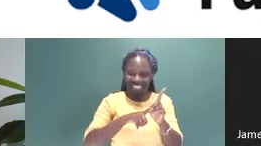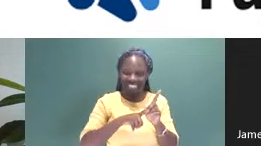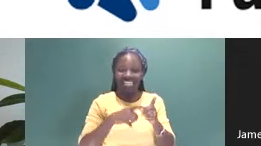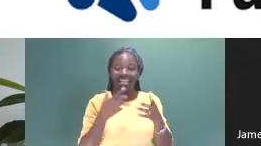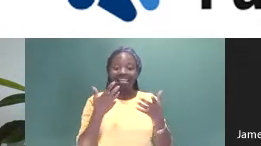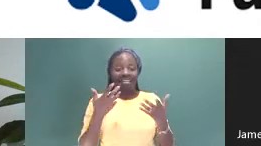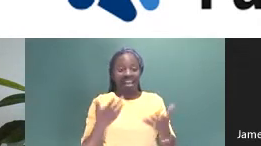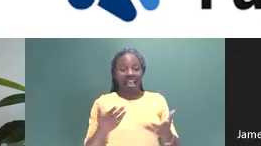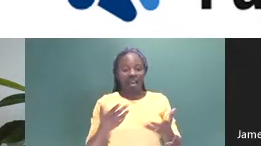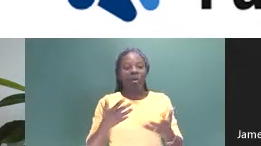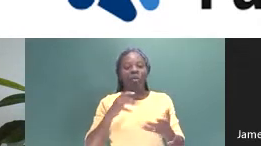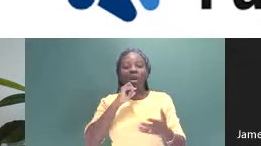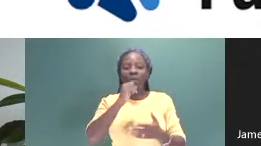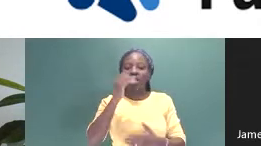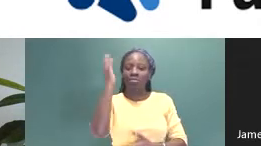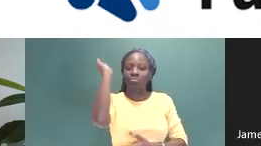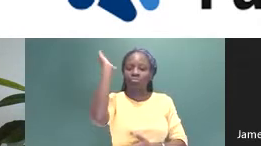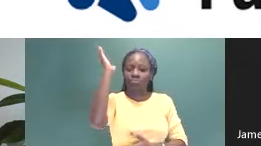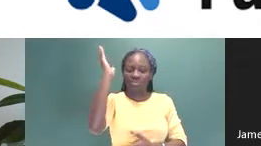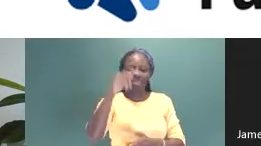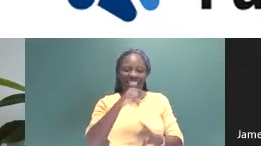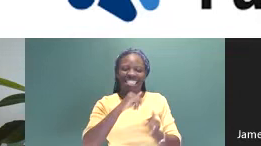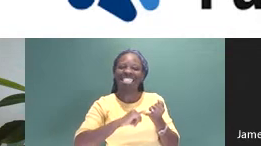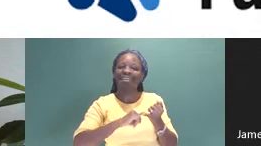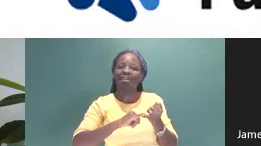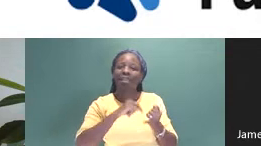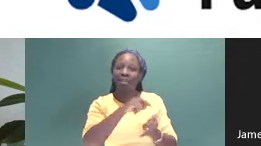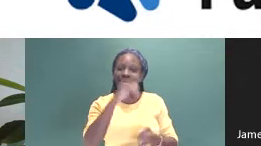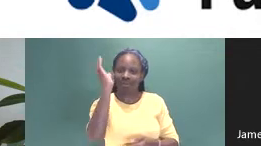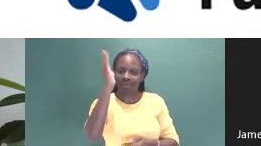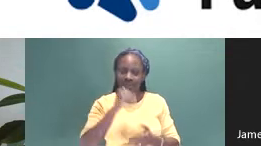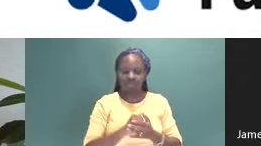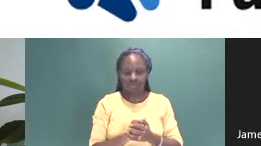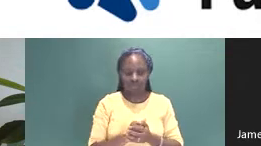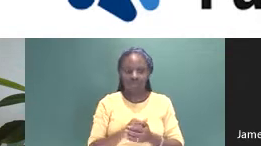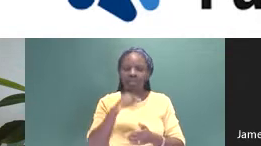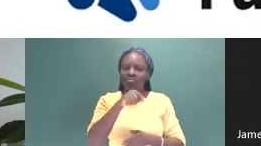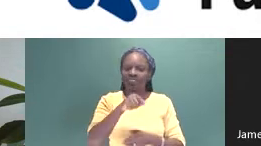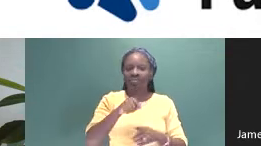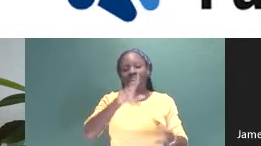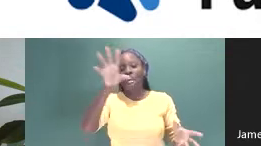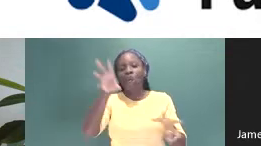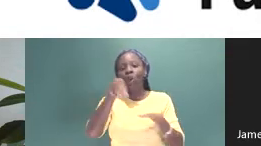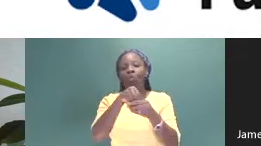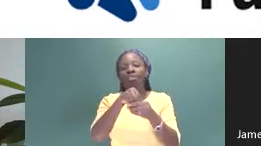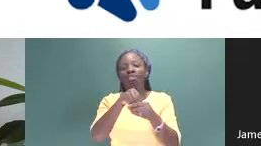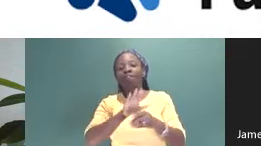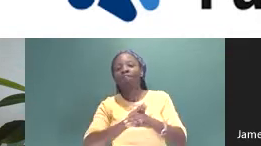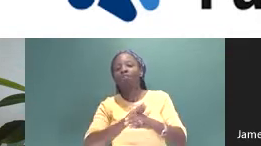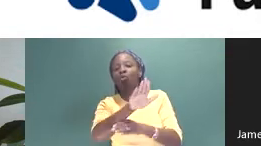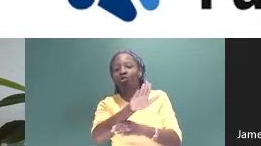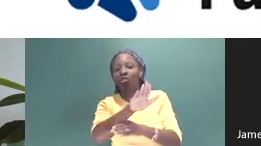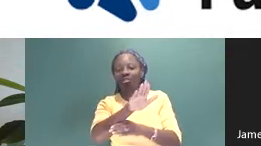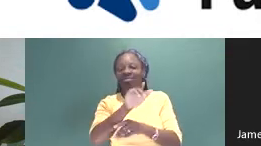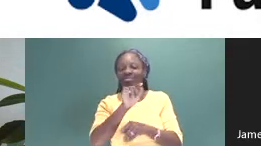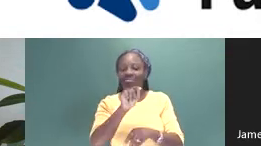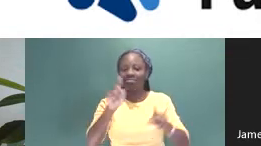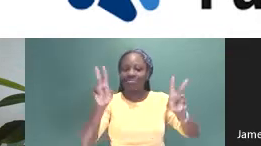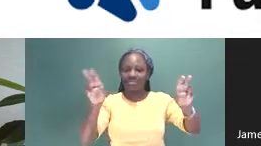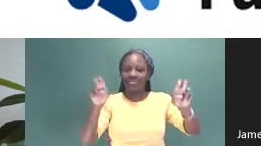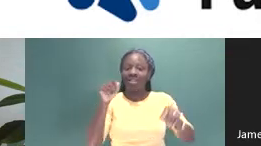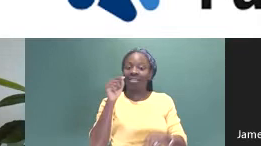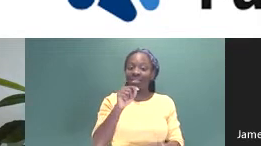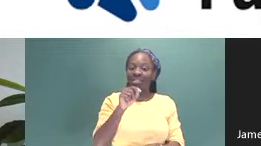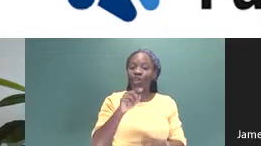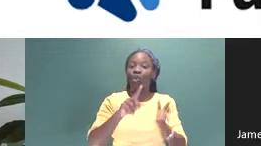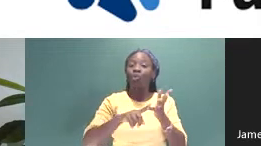through this piece of work we did, which was under the Inclusive Futures banner, which is UK aid